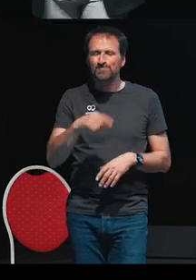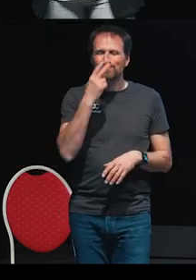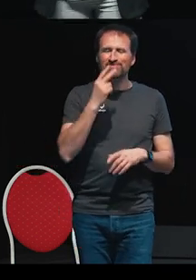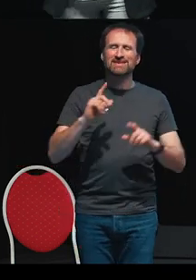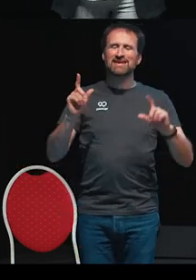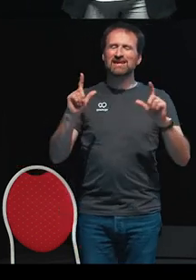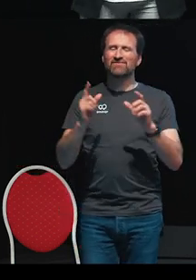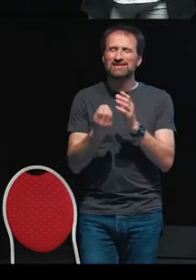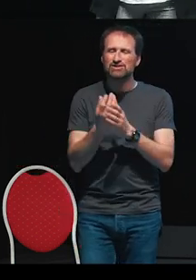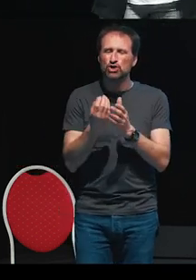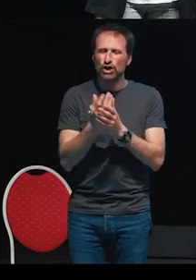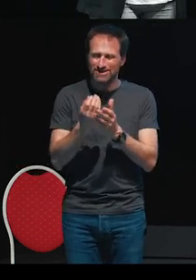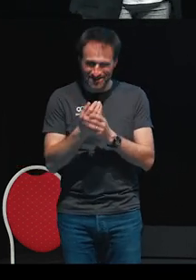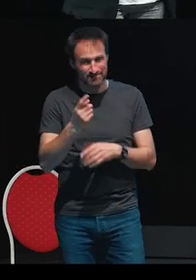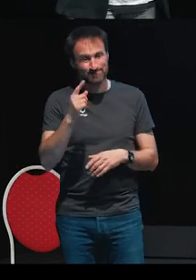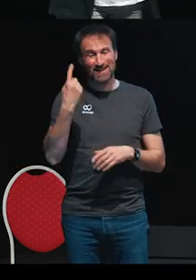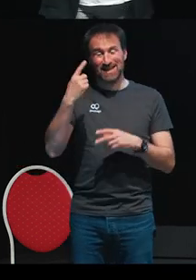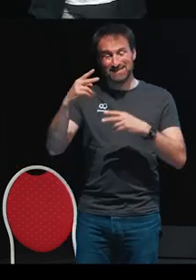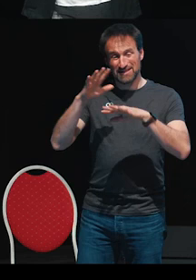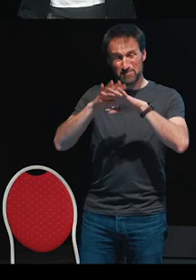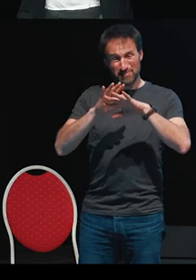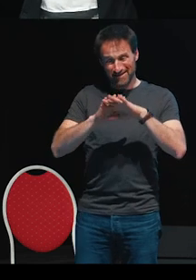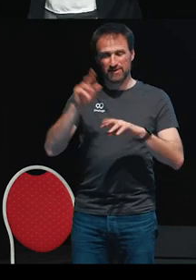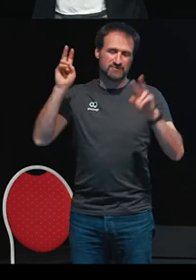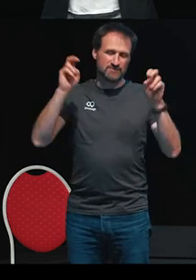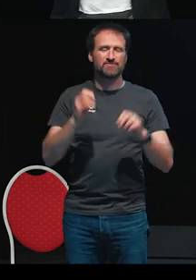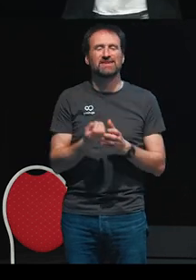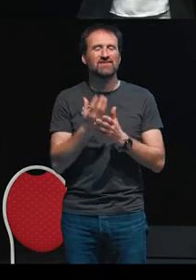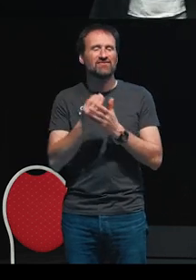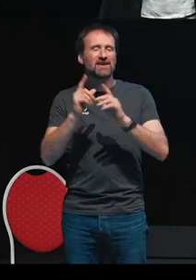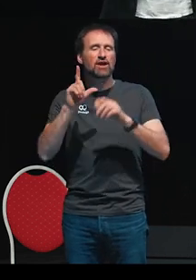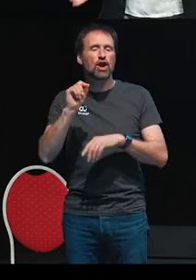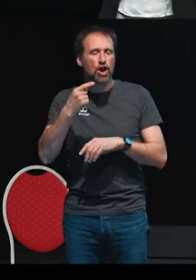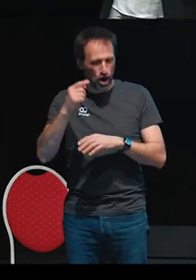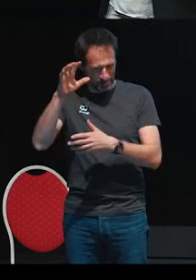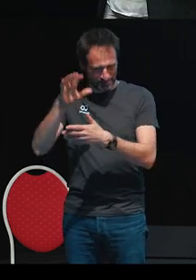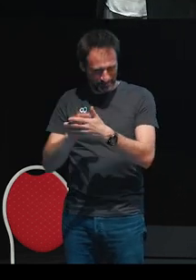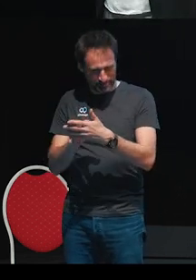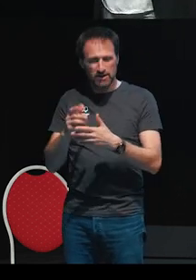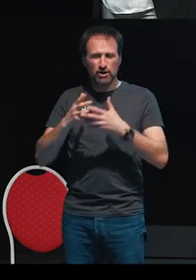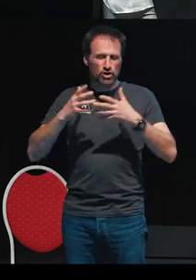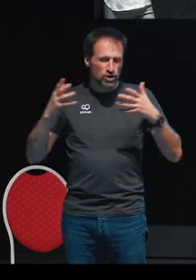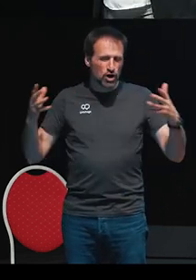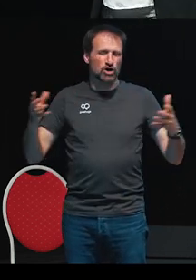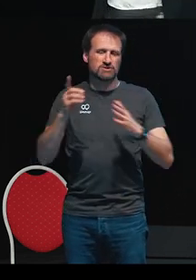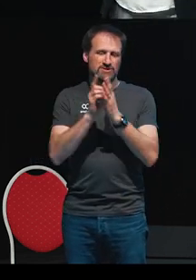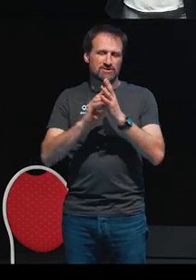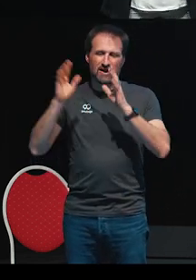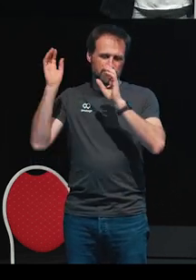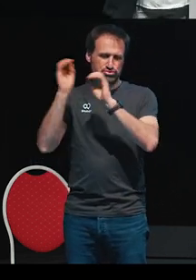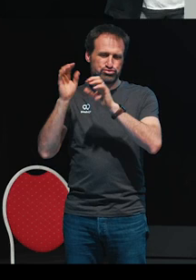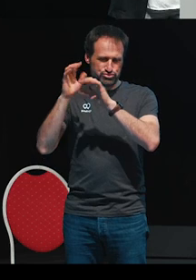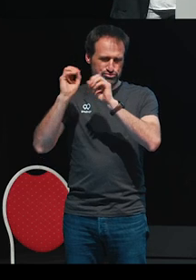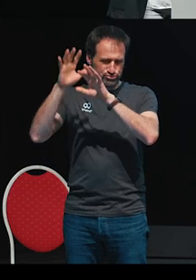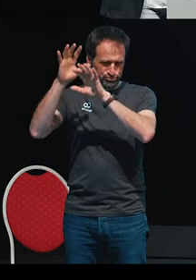showed you is the first pattern called event log, where you have a huge log stored in a storage, and you have consumers running, let's